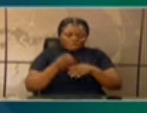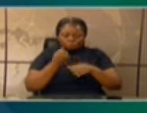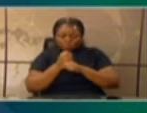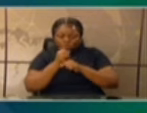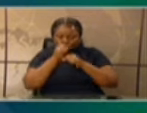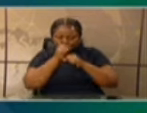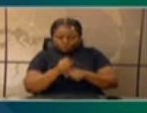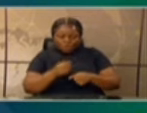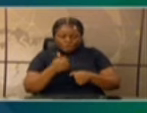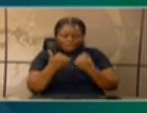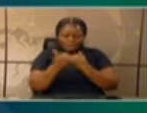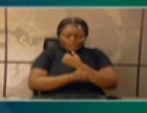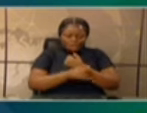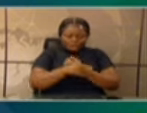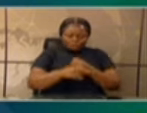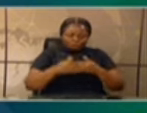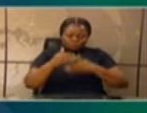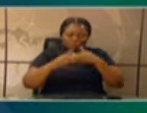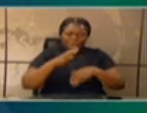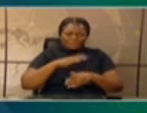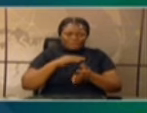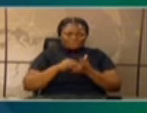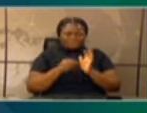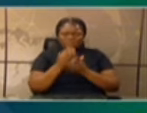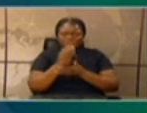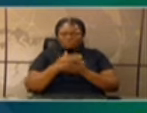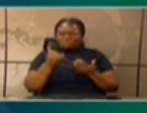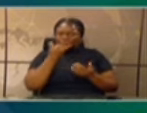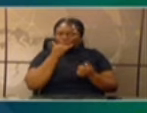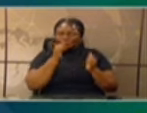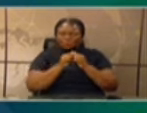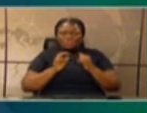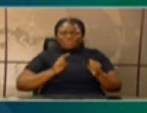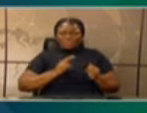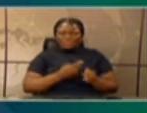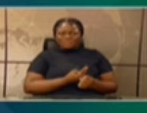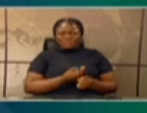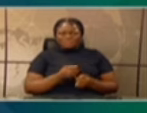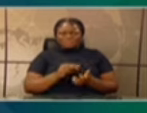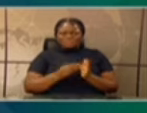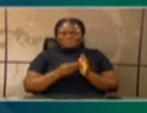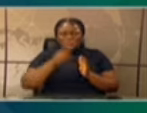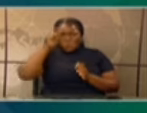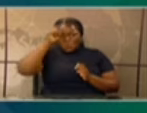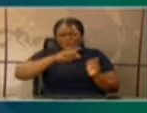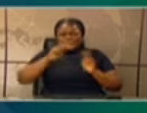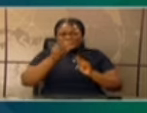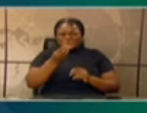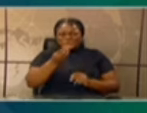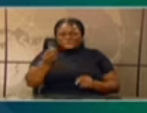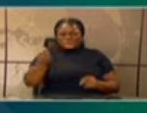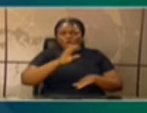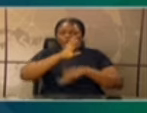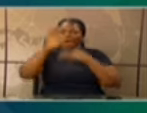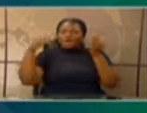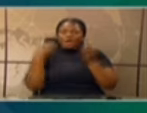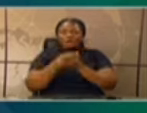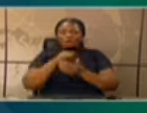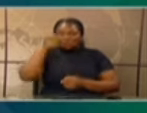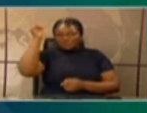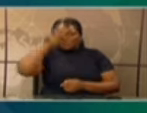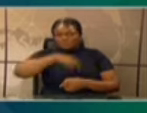it here. And she will say, and you're suffering what me mum and you come early. Tell my presbyters of